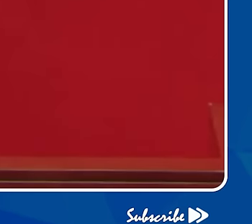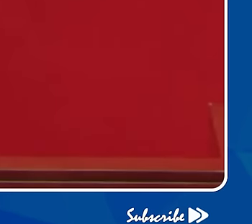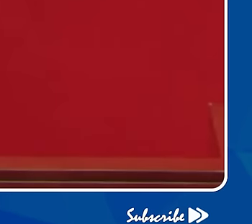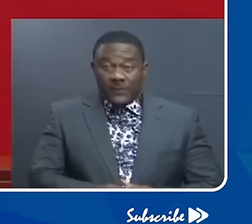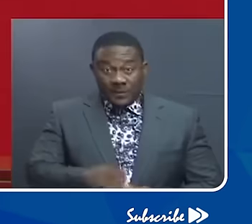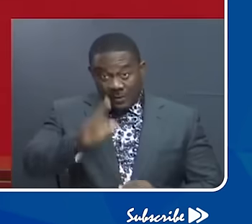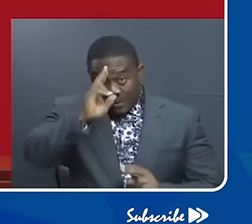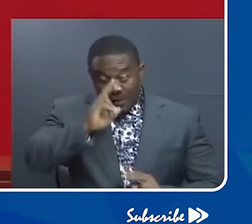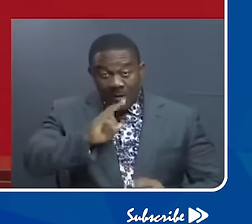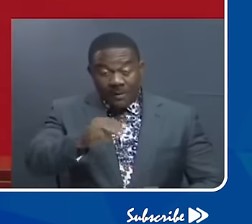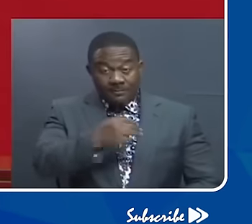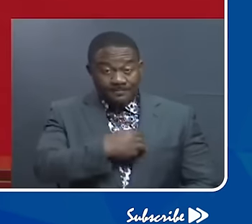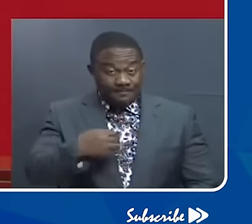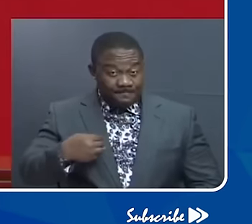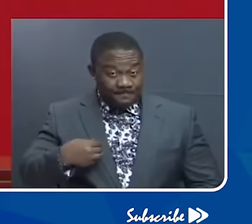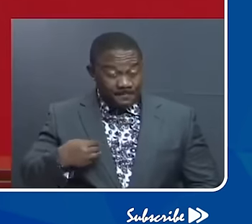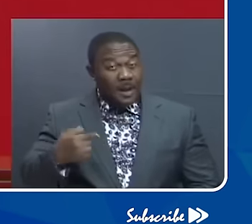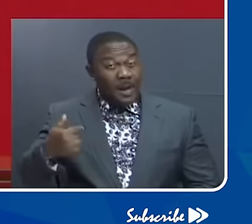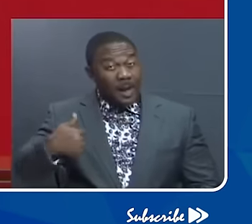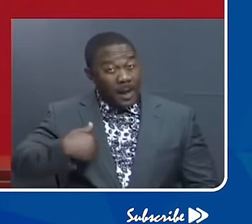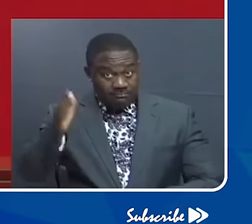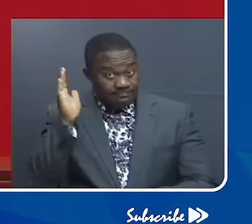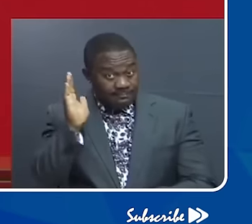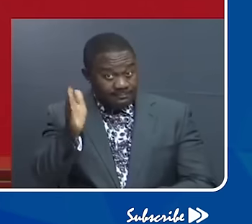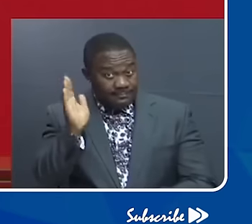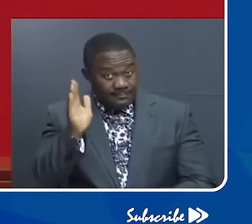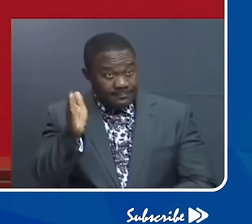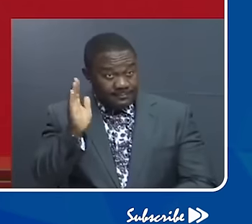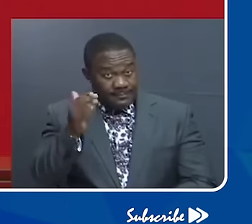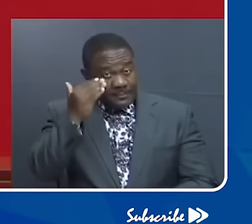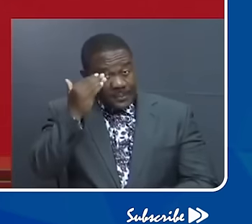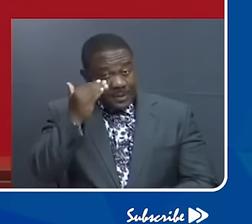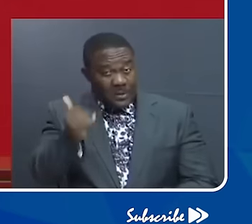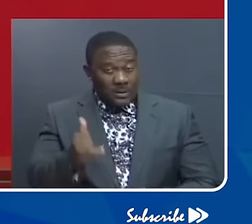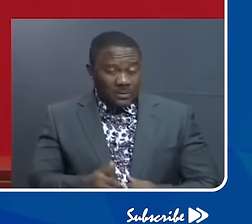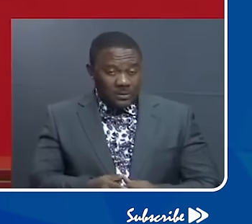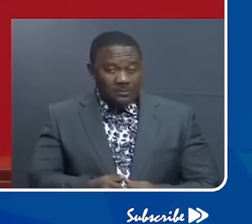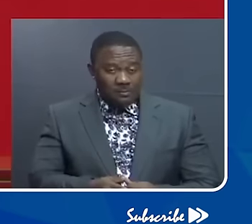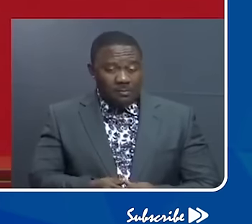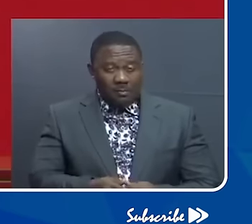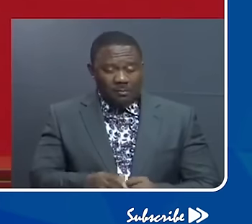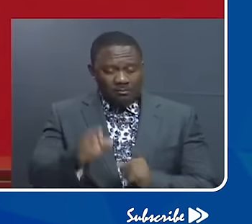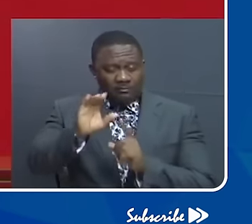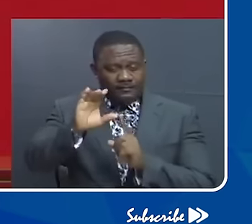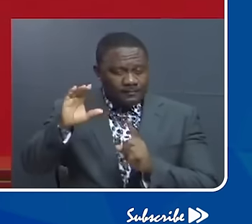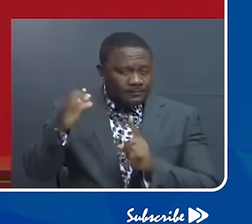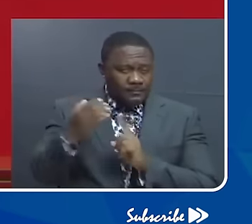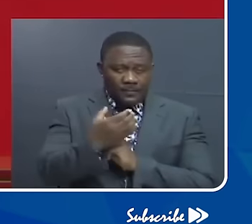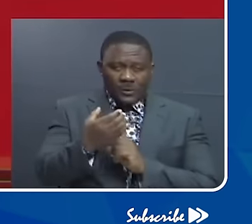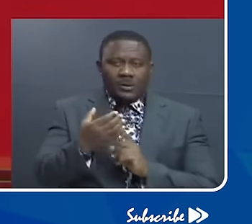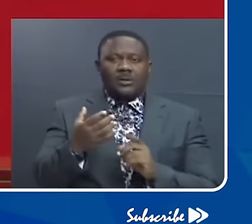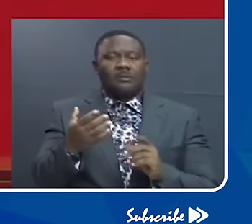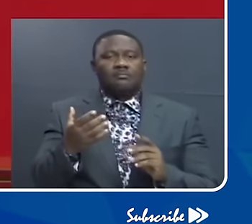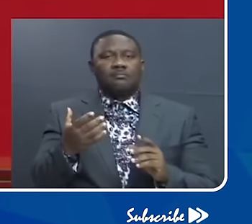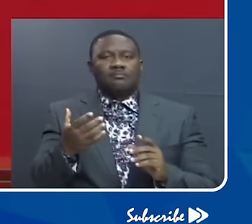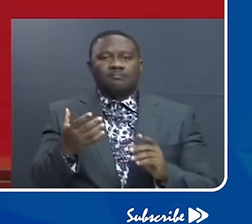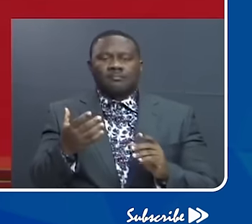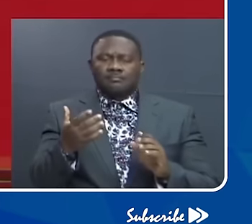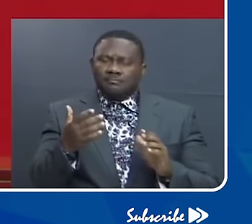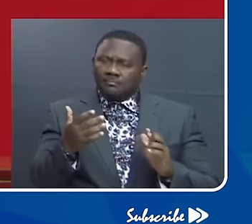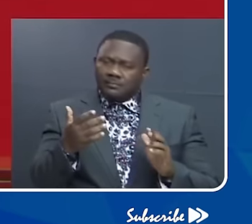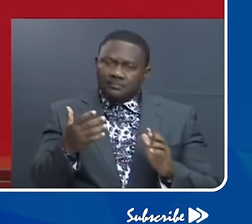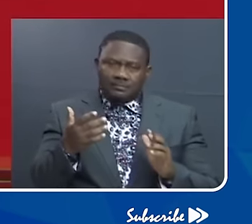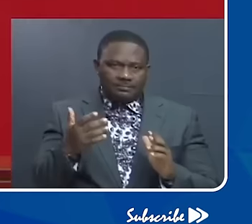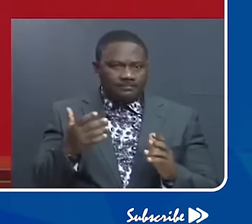members, I address you today amid circumstances that profoundly challenge